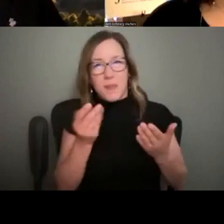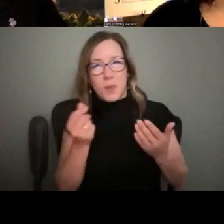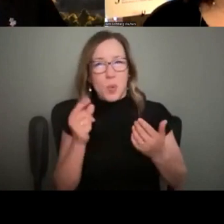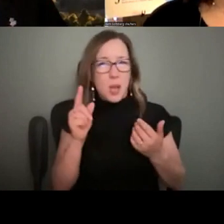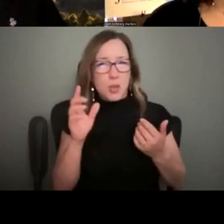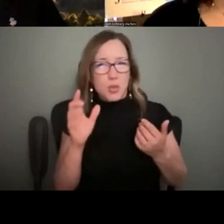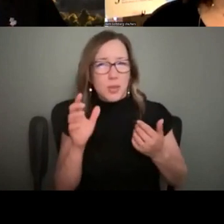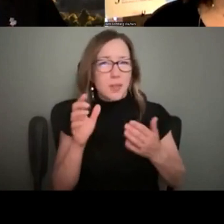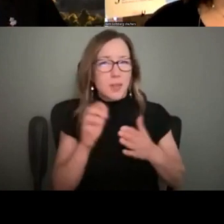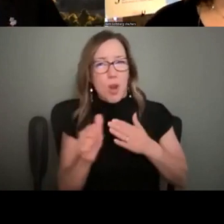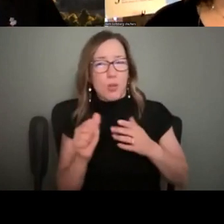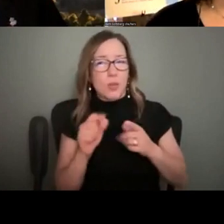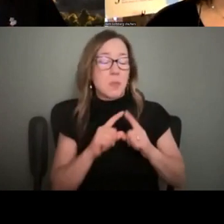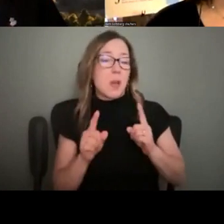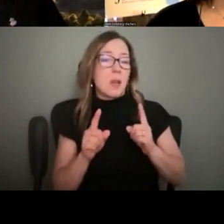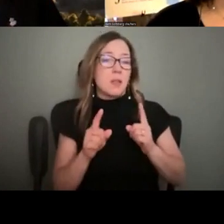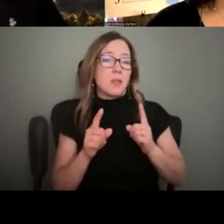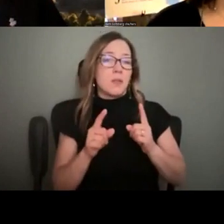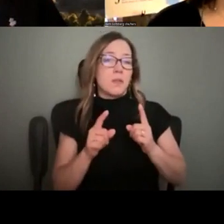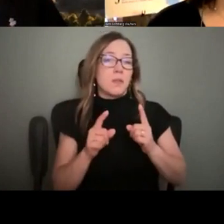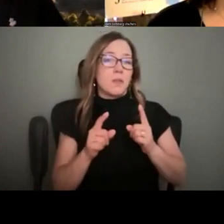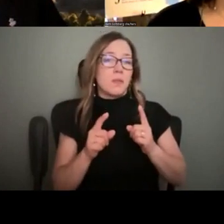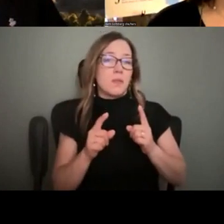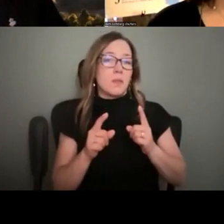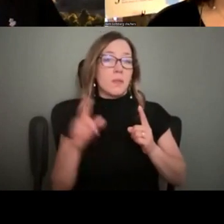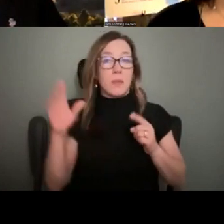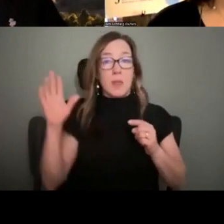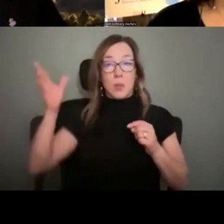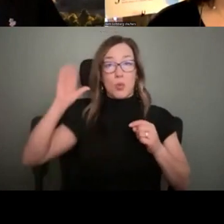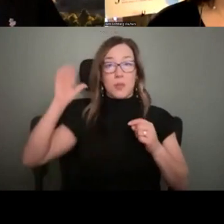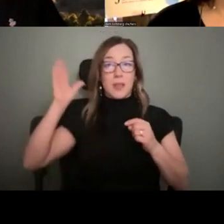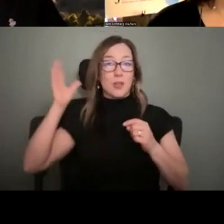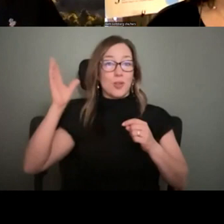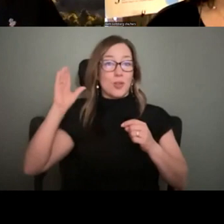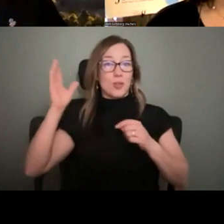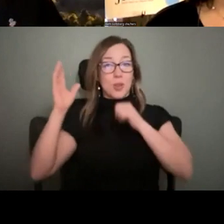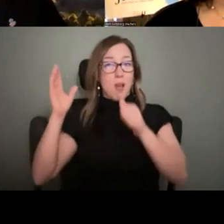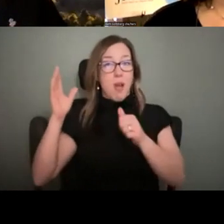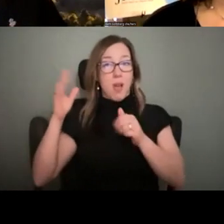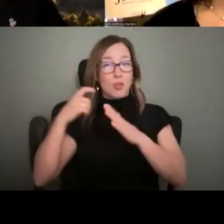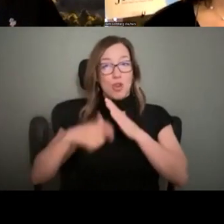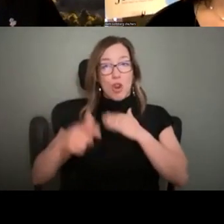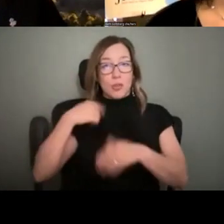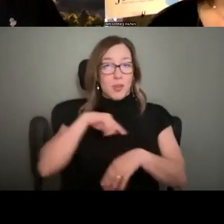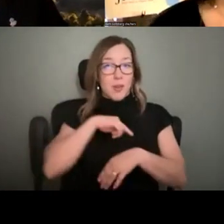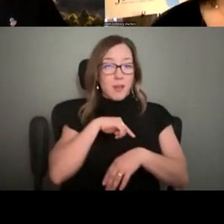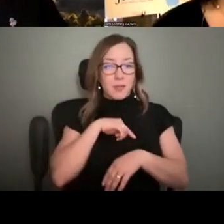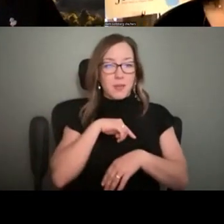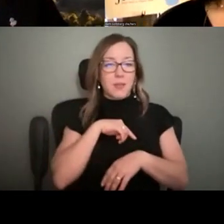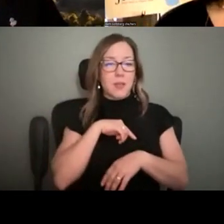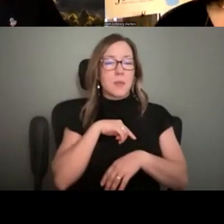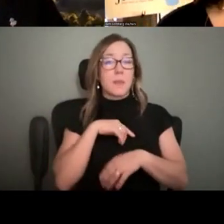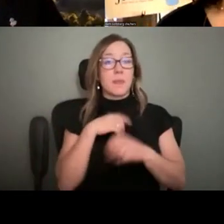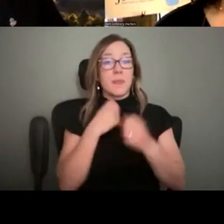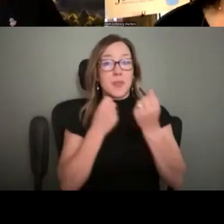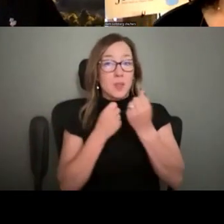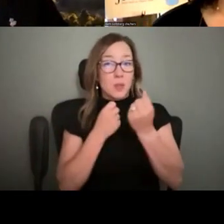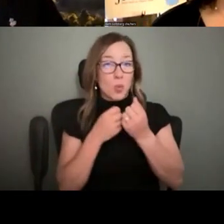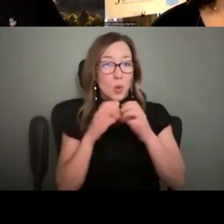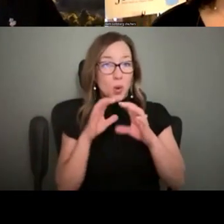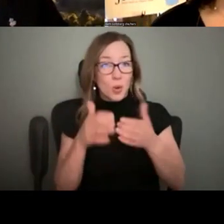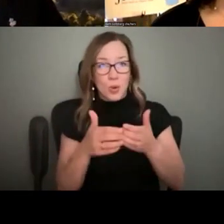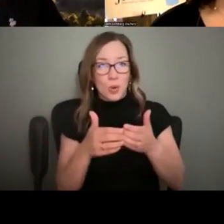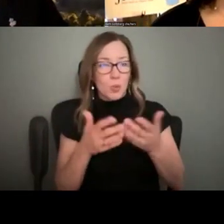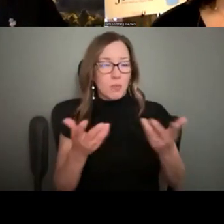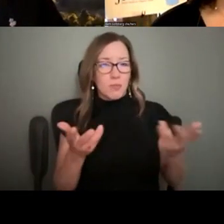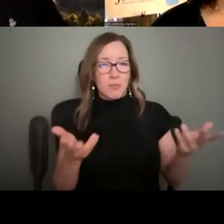But otherwise, I mean, the presenters are not charging us. The support group, we don't, you